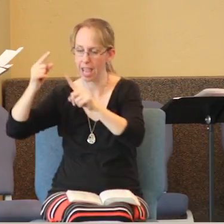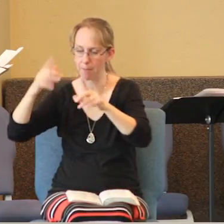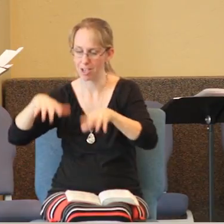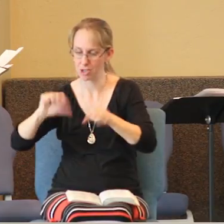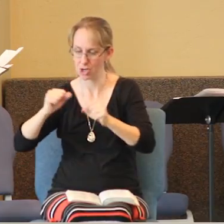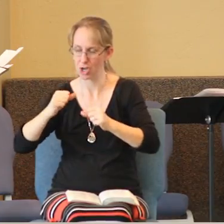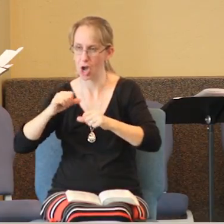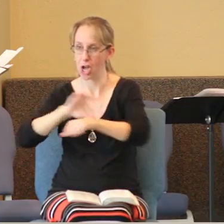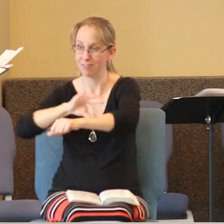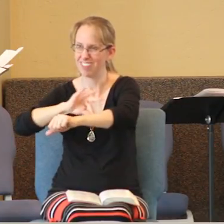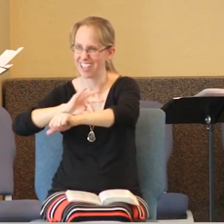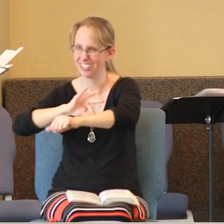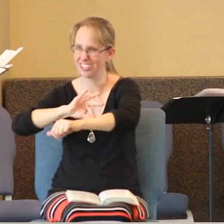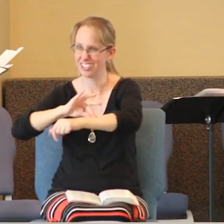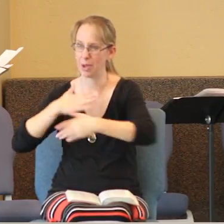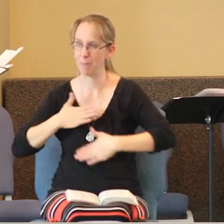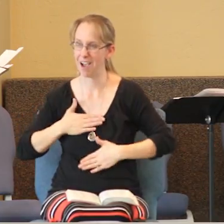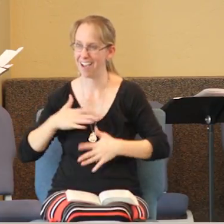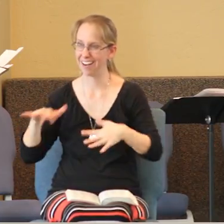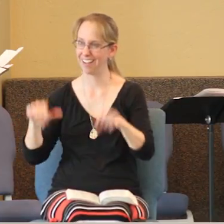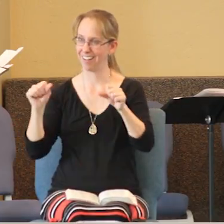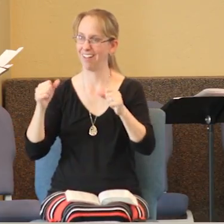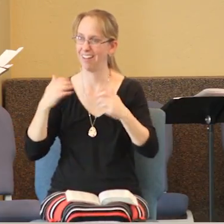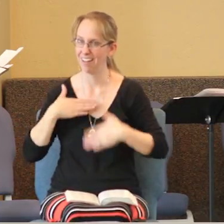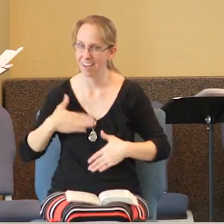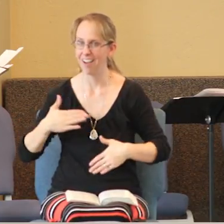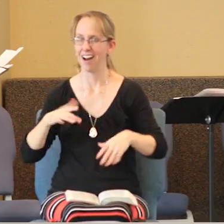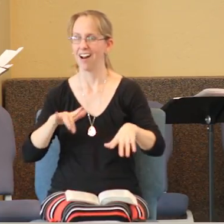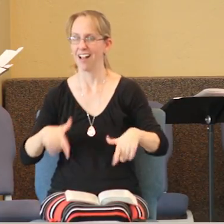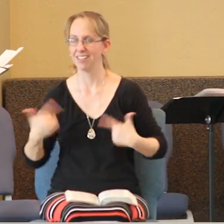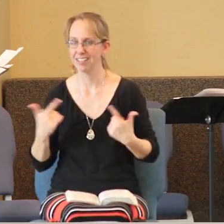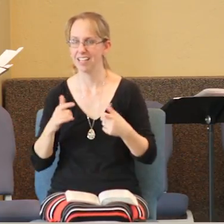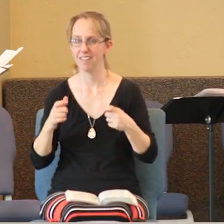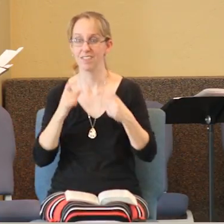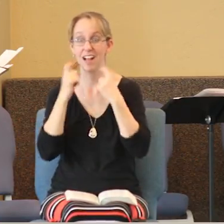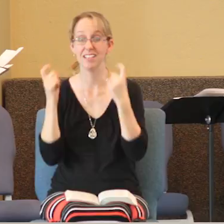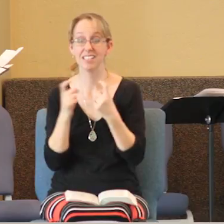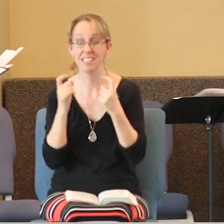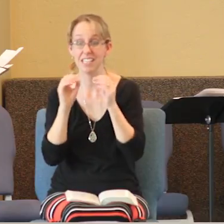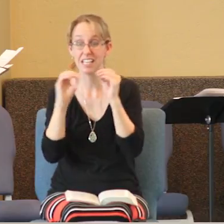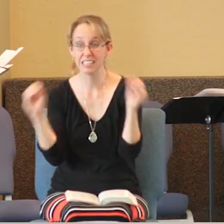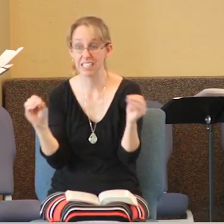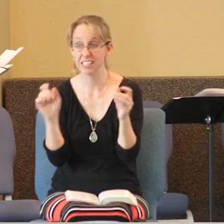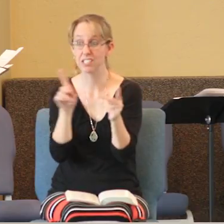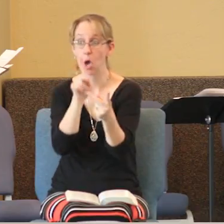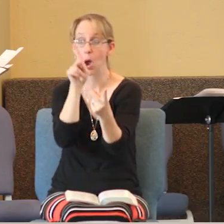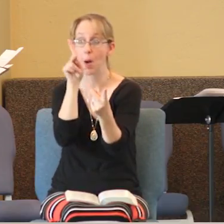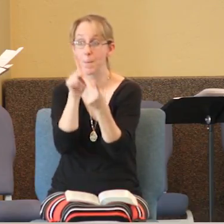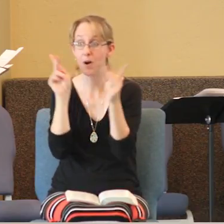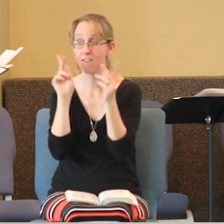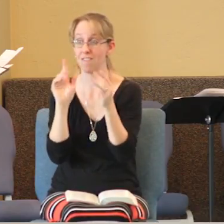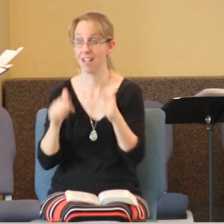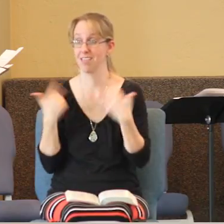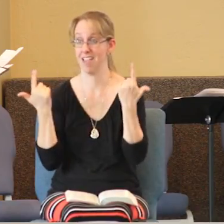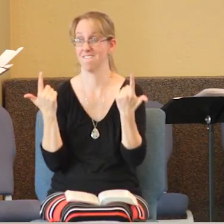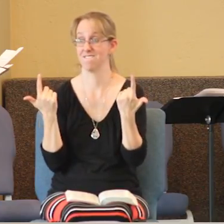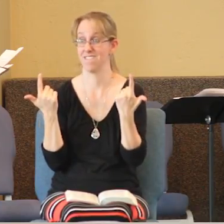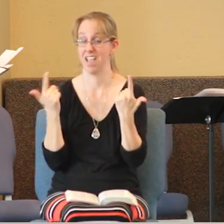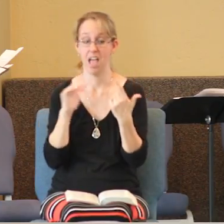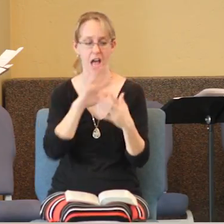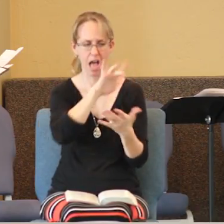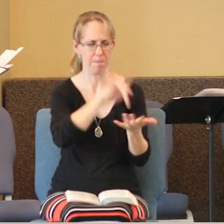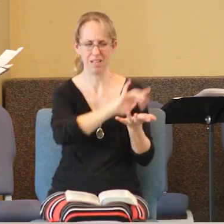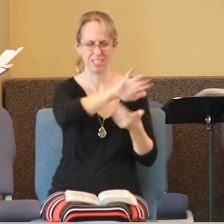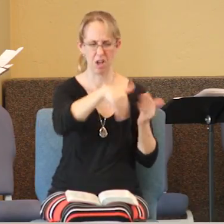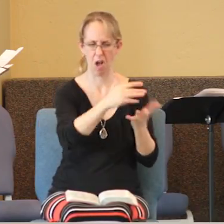we live in centuries ago. And he came and he lived a sinless, perfect life. In the midst